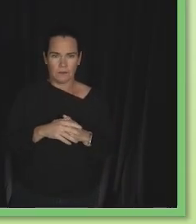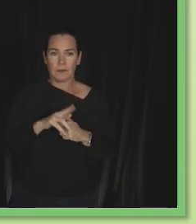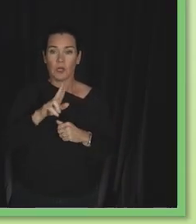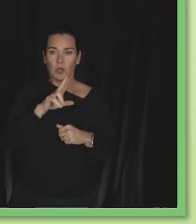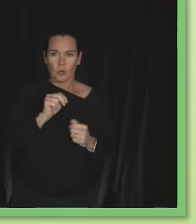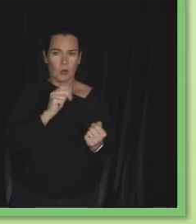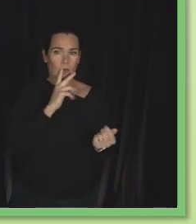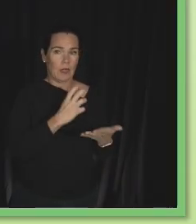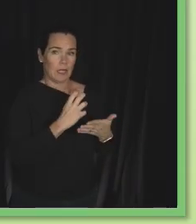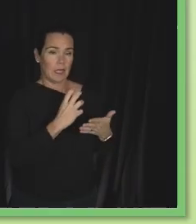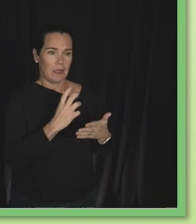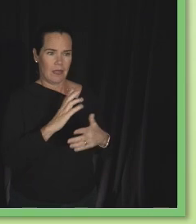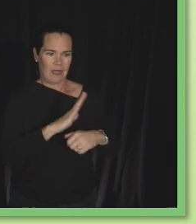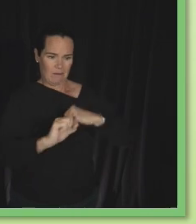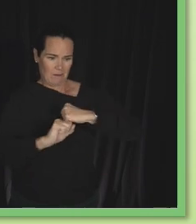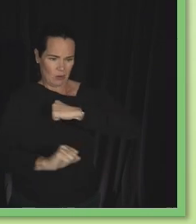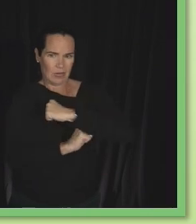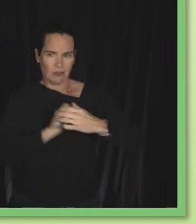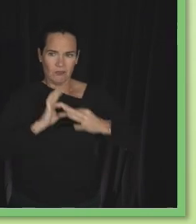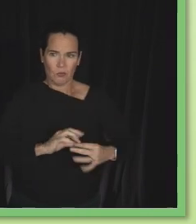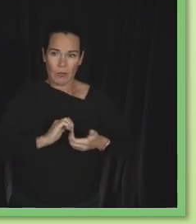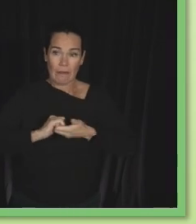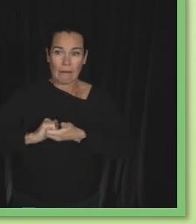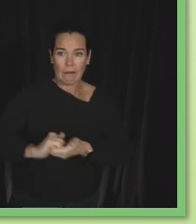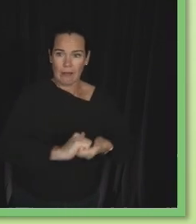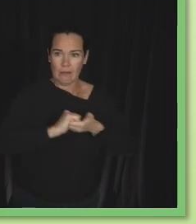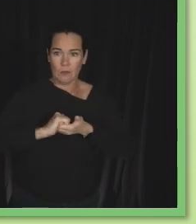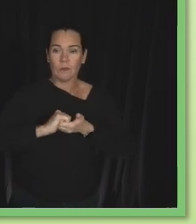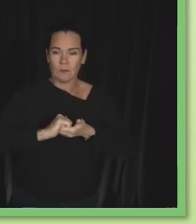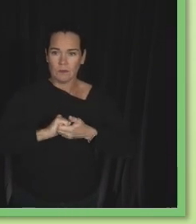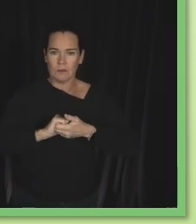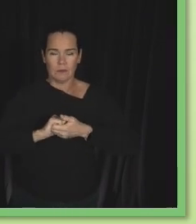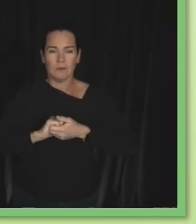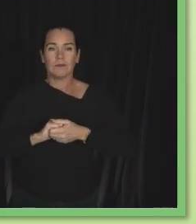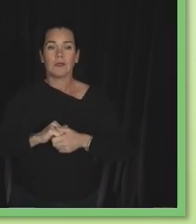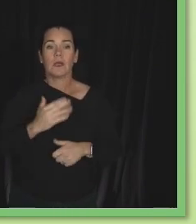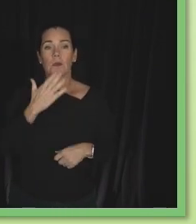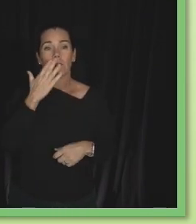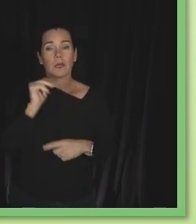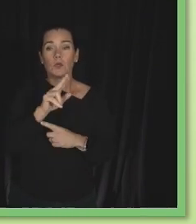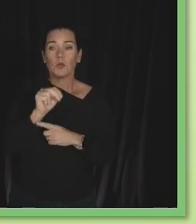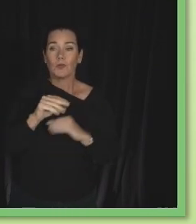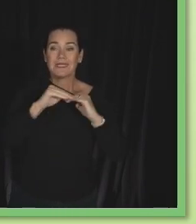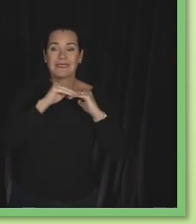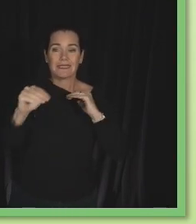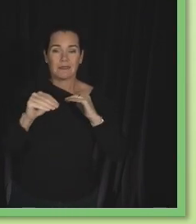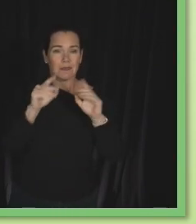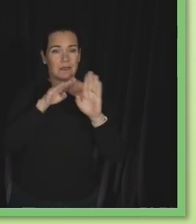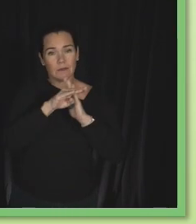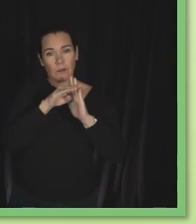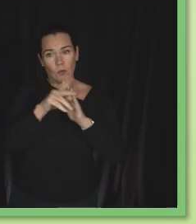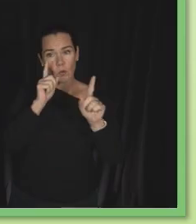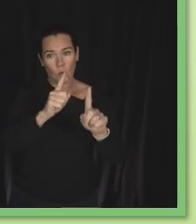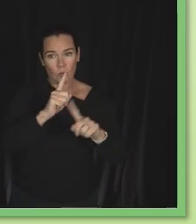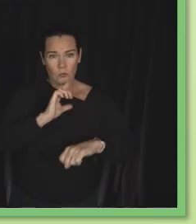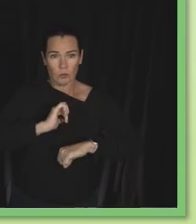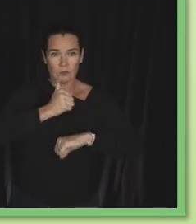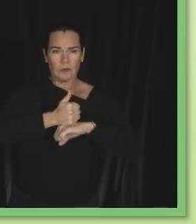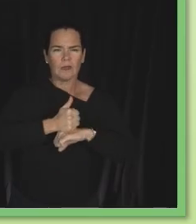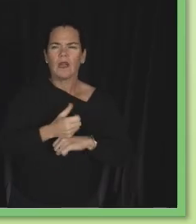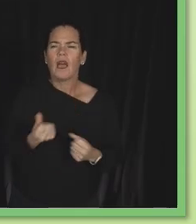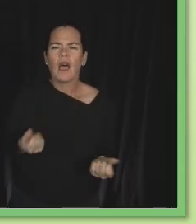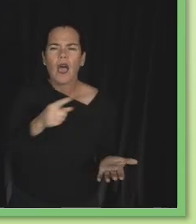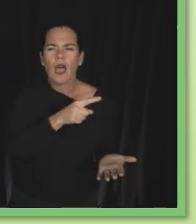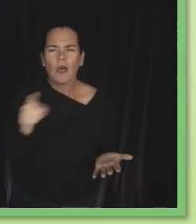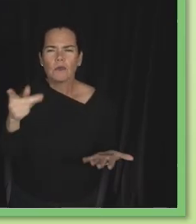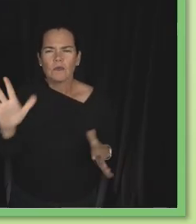idea of collaboration. And since the UN Sustainable Development Goals were adopted, raise your hand